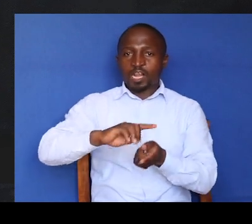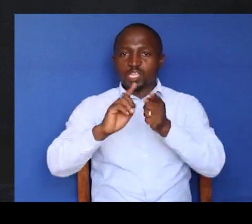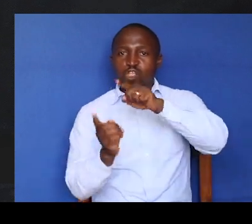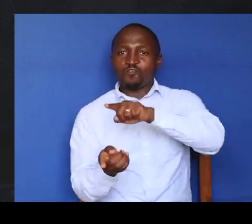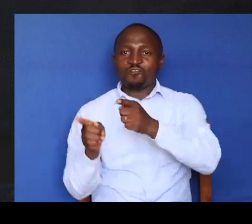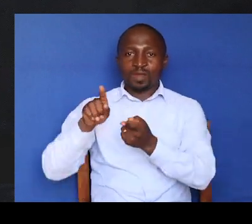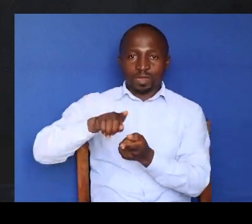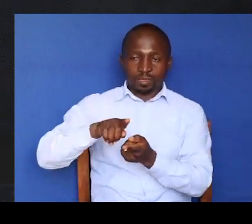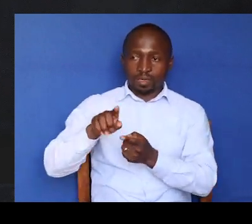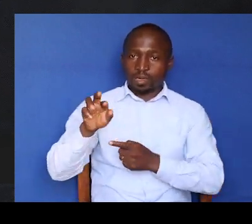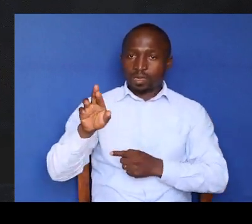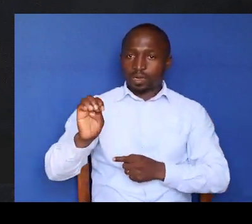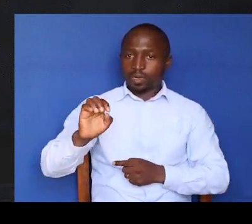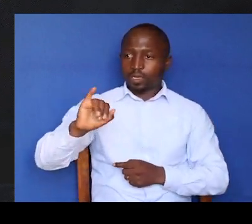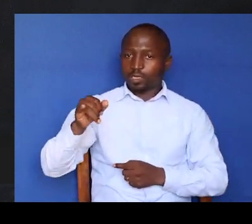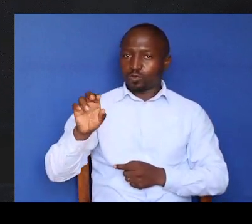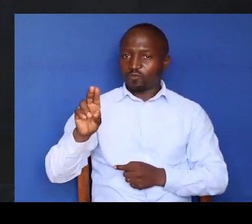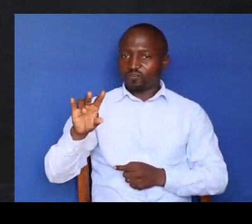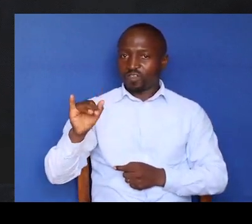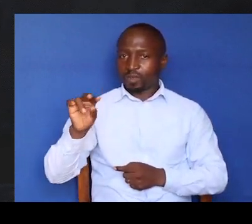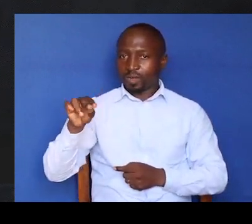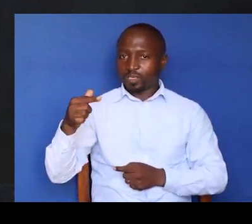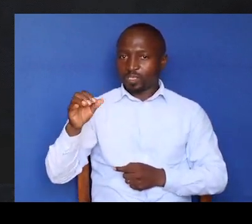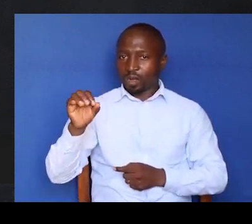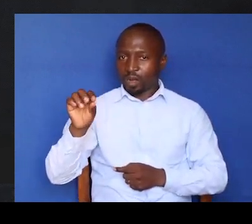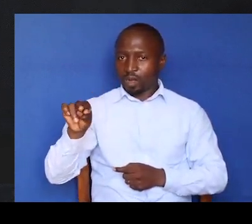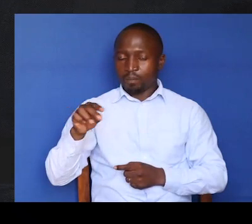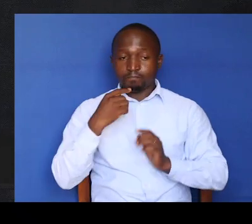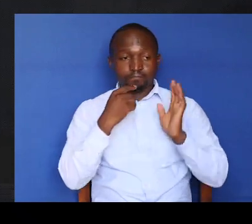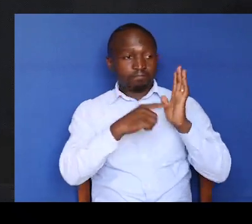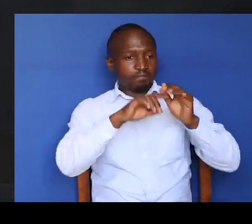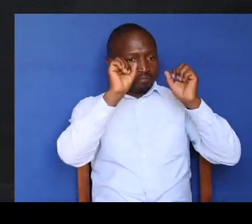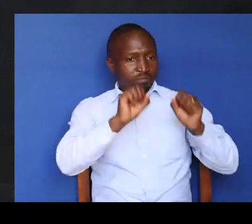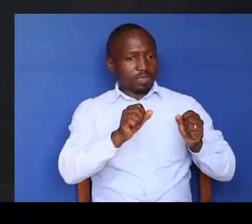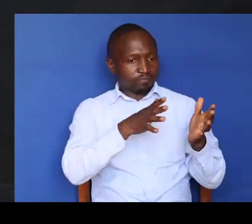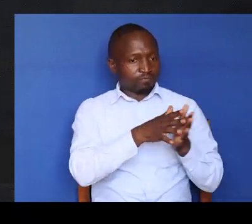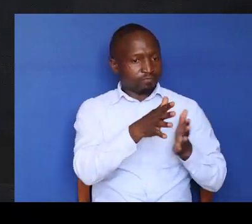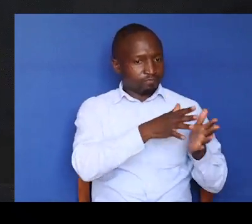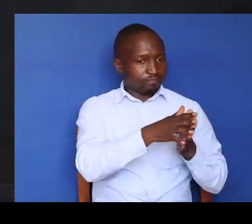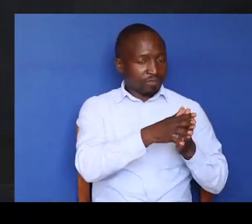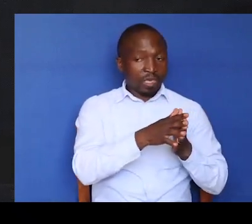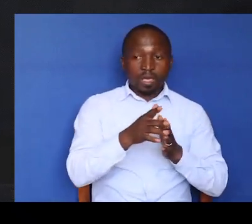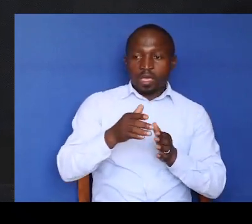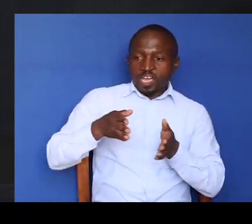supposed to show how river capture makes evolution of landscape,